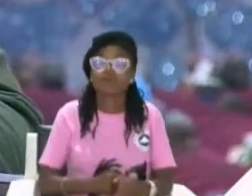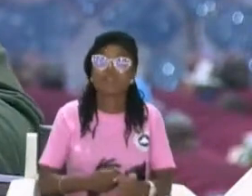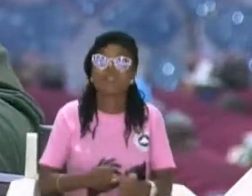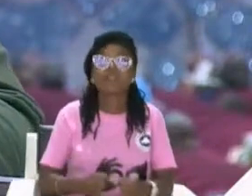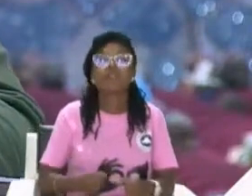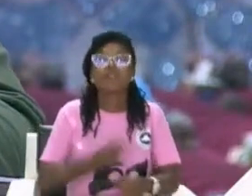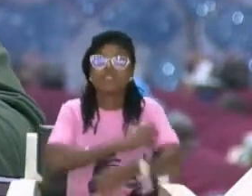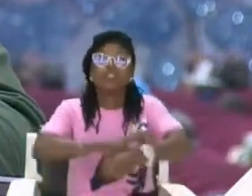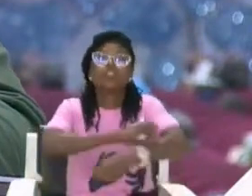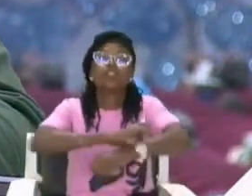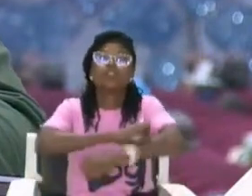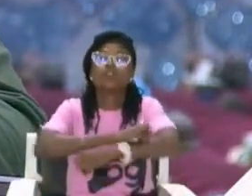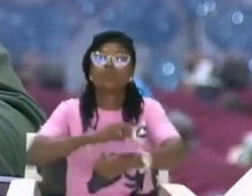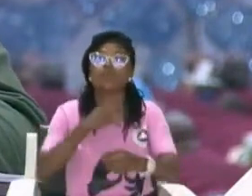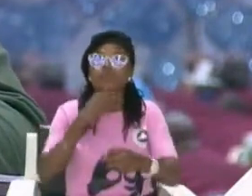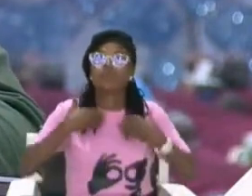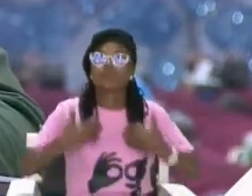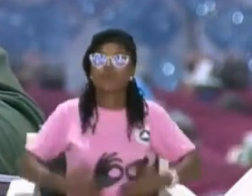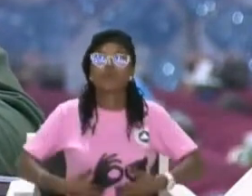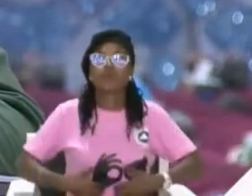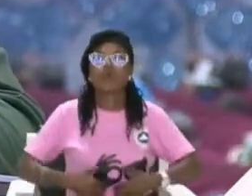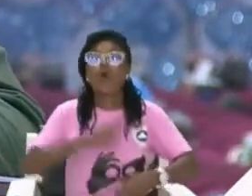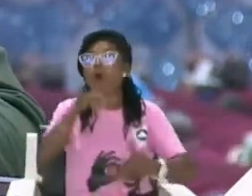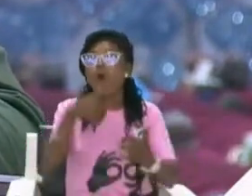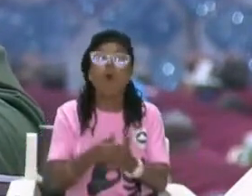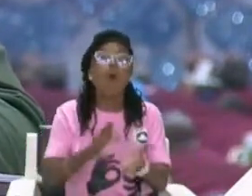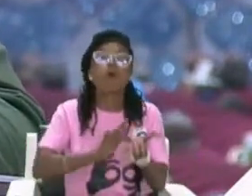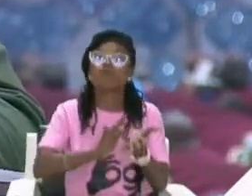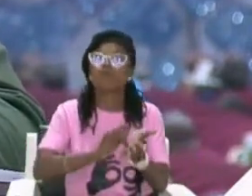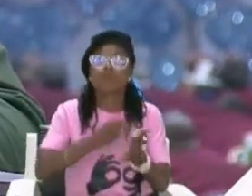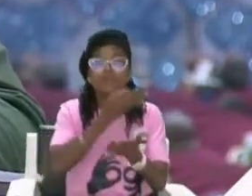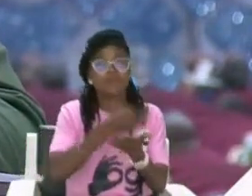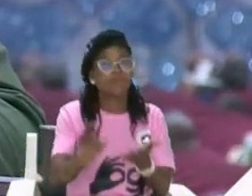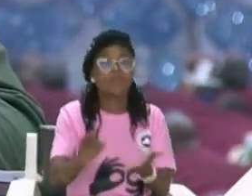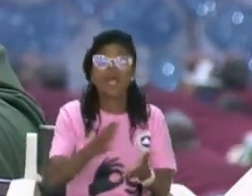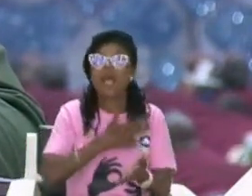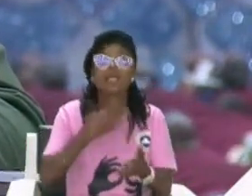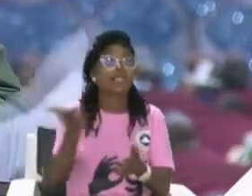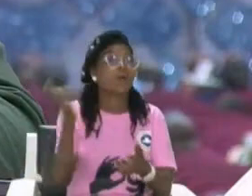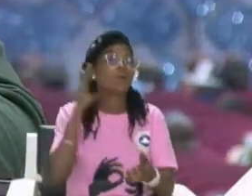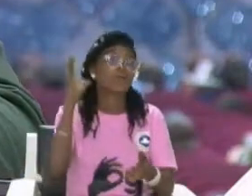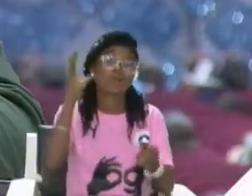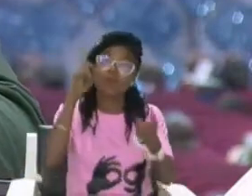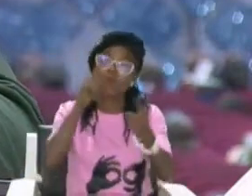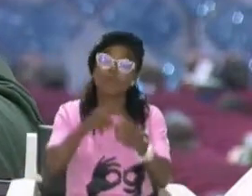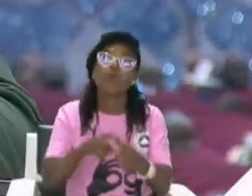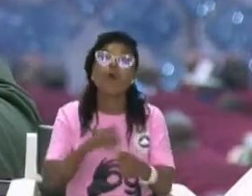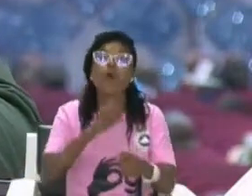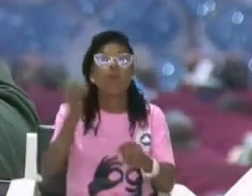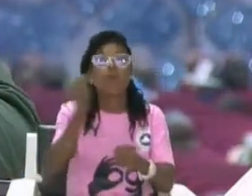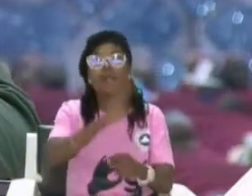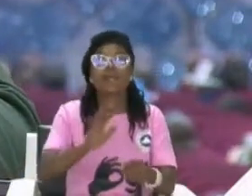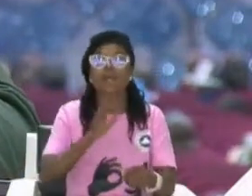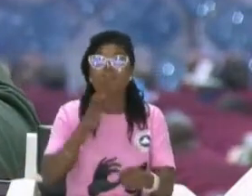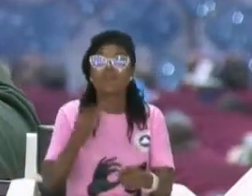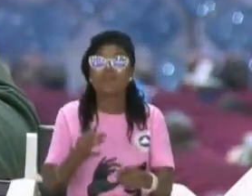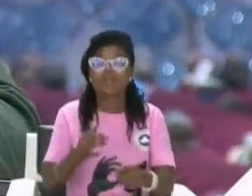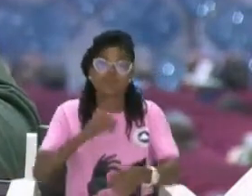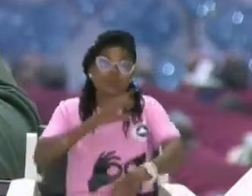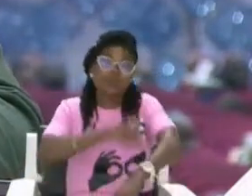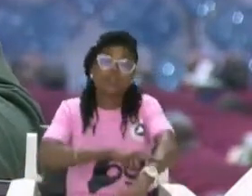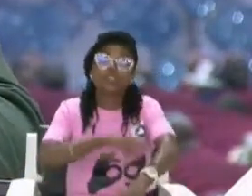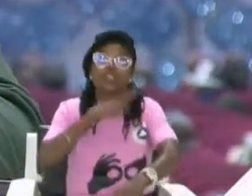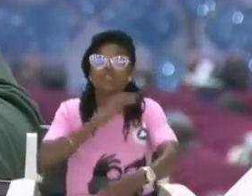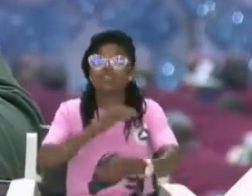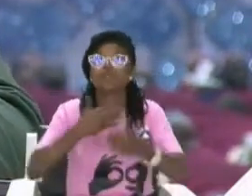root cause. All medications failed and there was no hope. Whenever water touched his body,